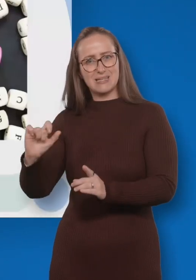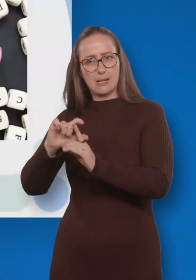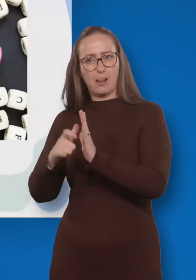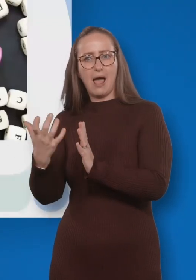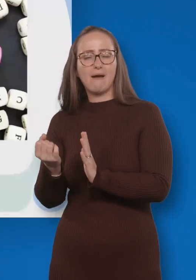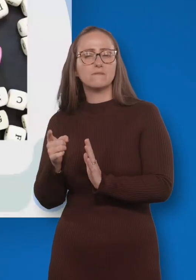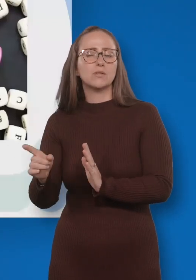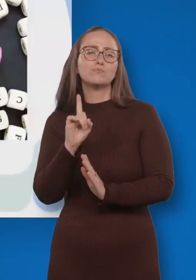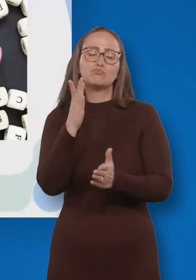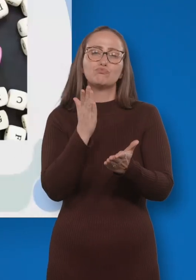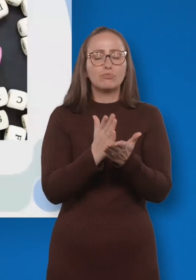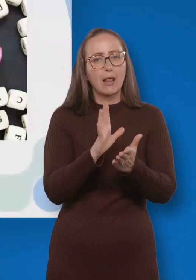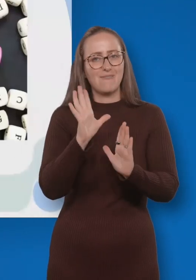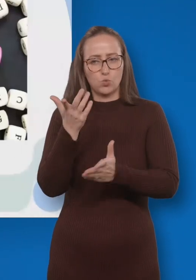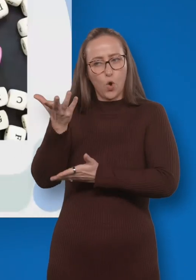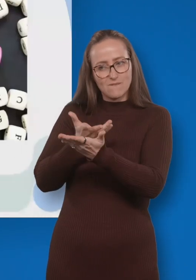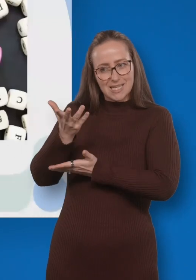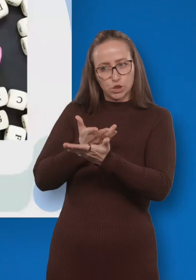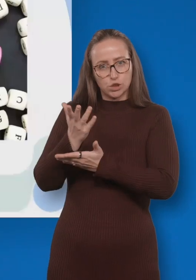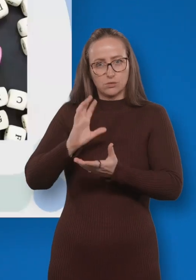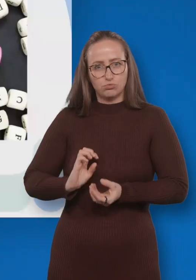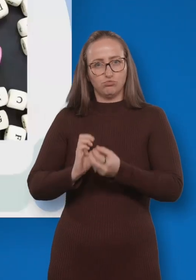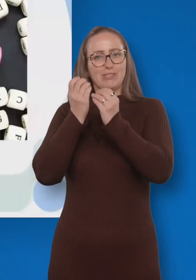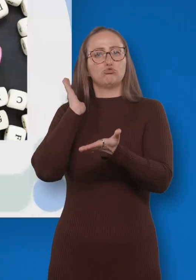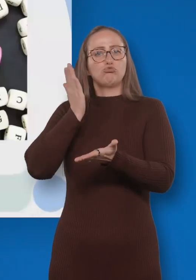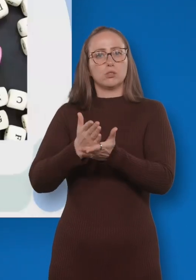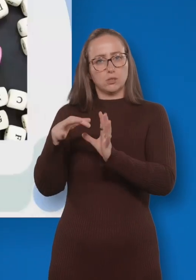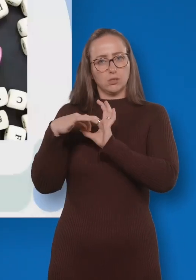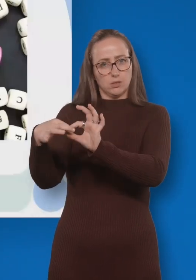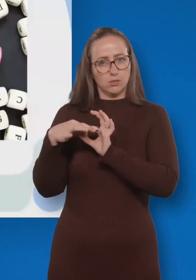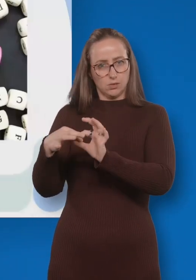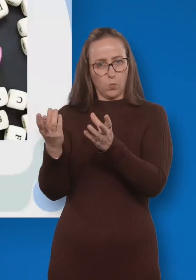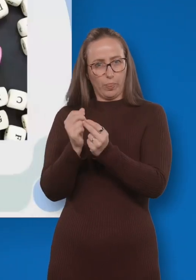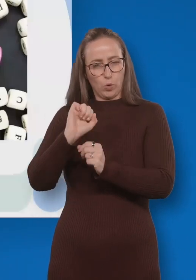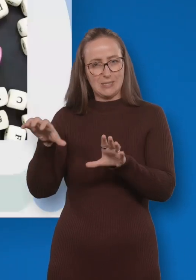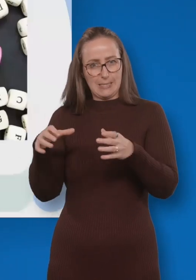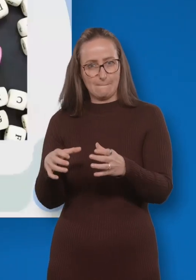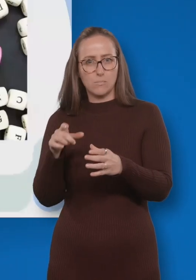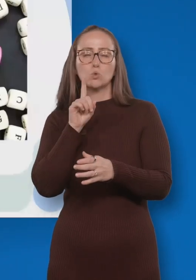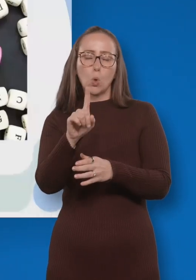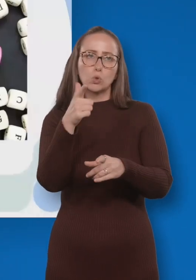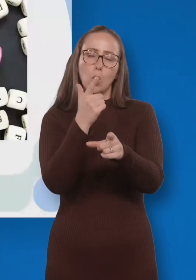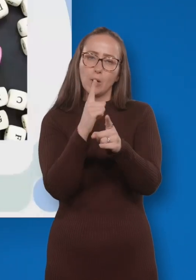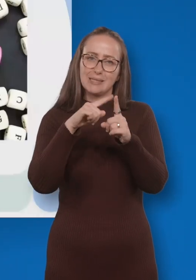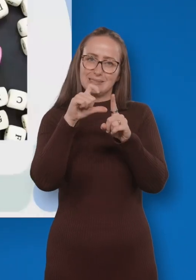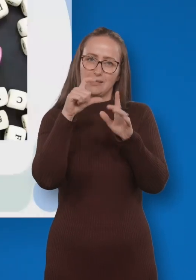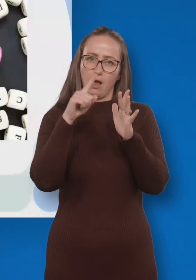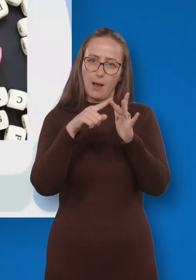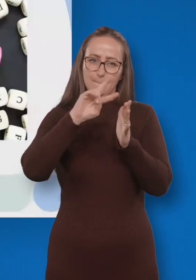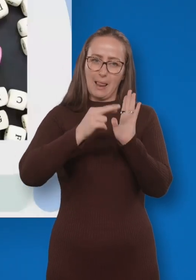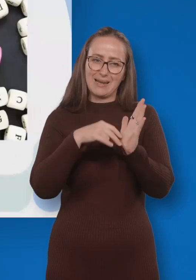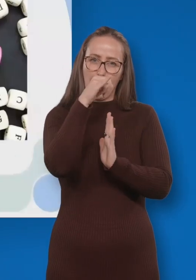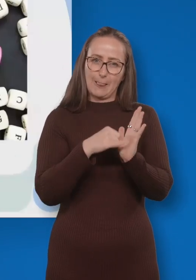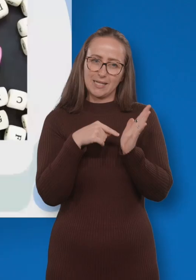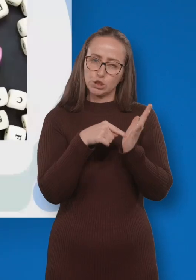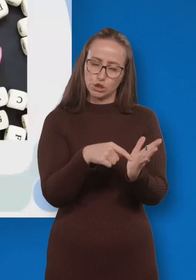about having conversations and building trust within teams. So if you're talking about writing an EDI plan in an application,